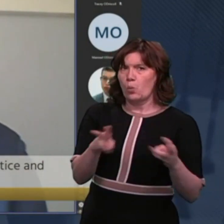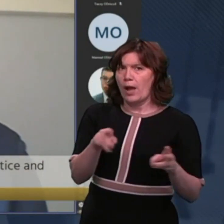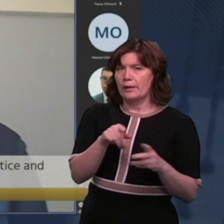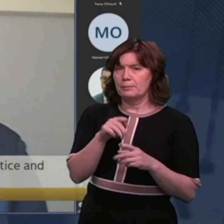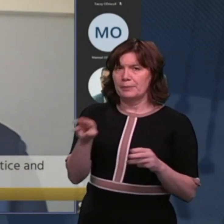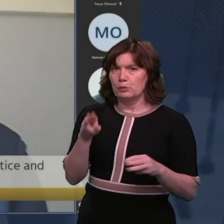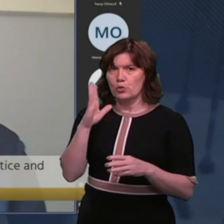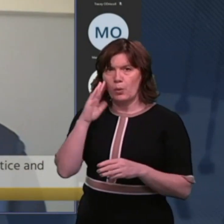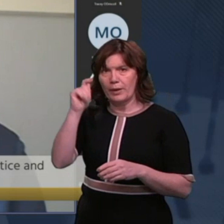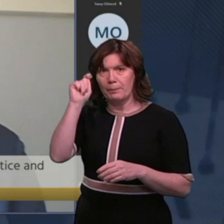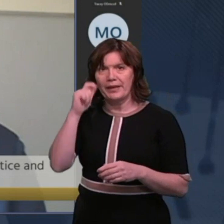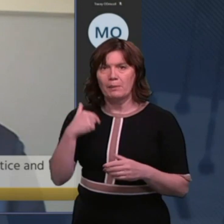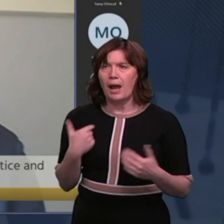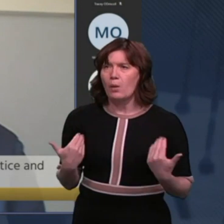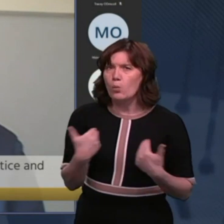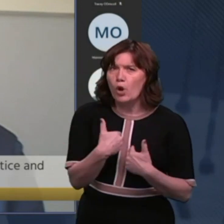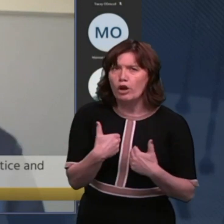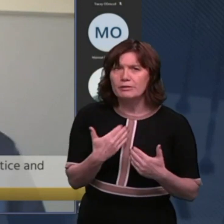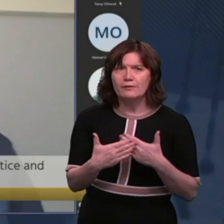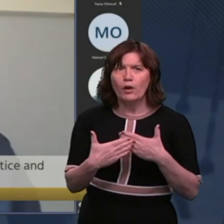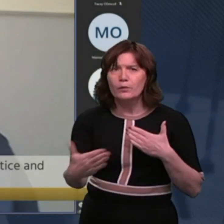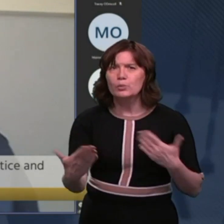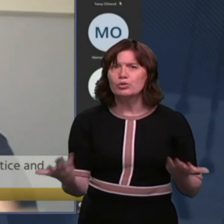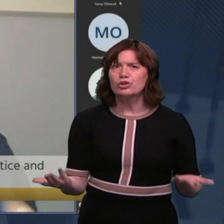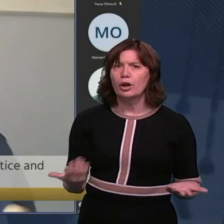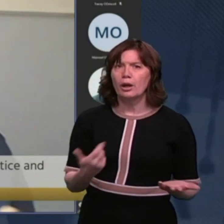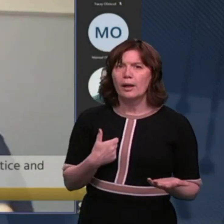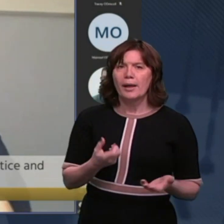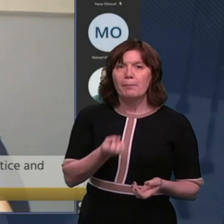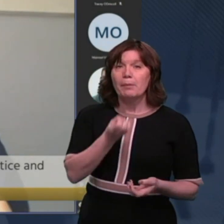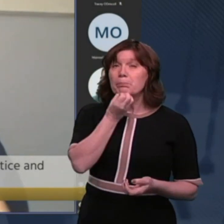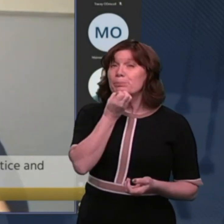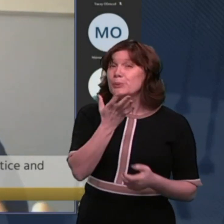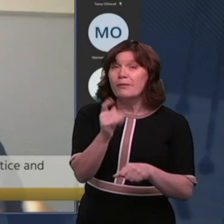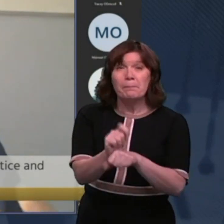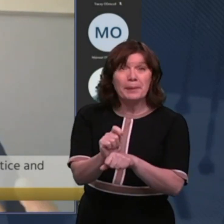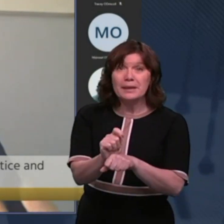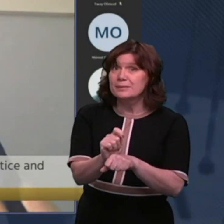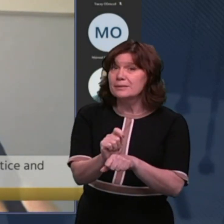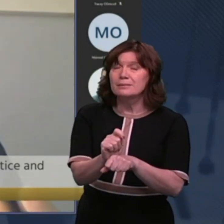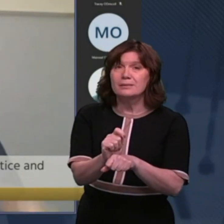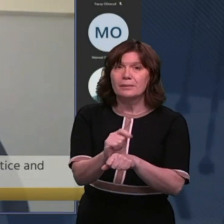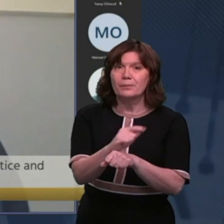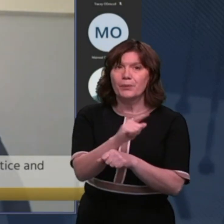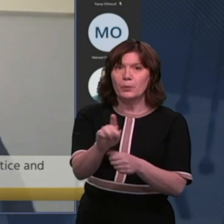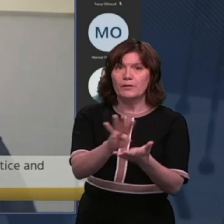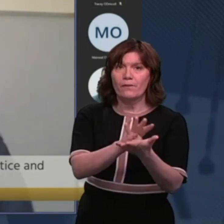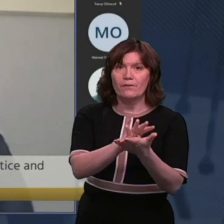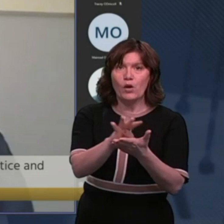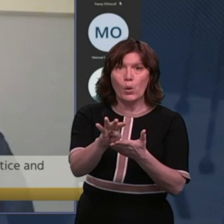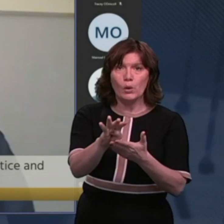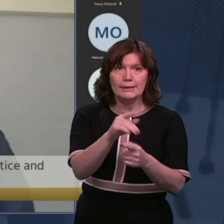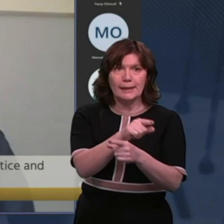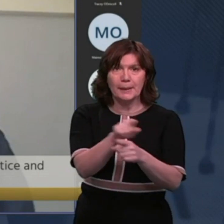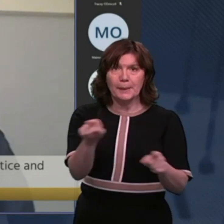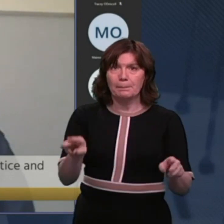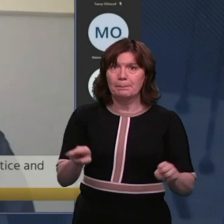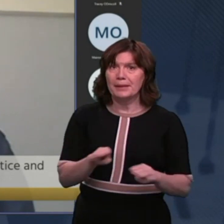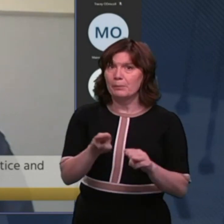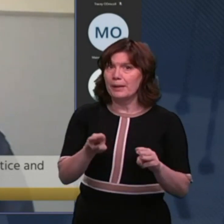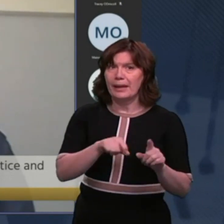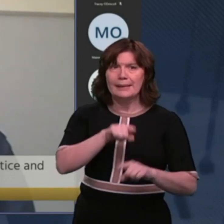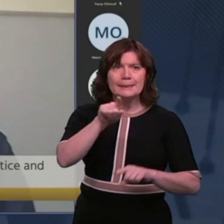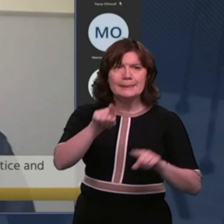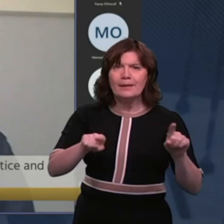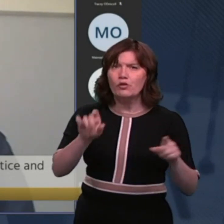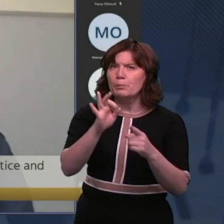Your worries, your anxieties. And the beautiful thing about it is that there was 14 experts in a whole range